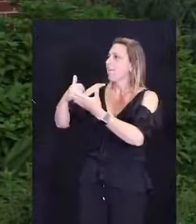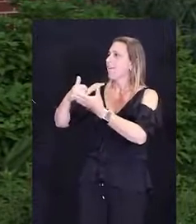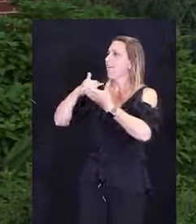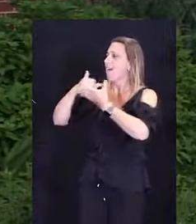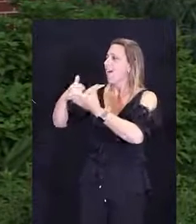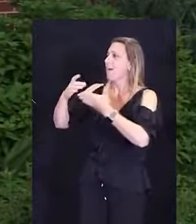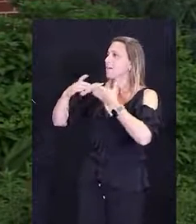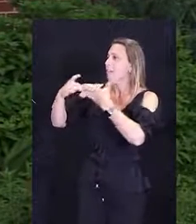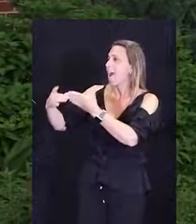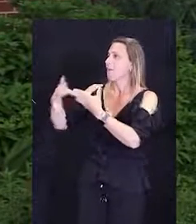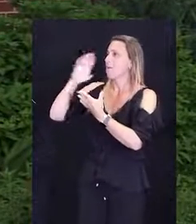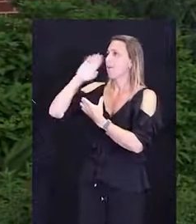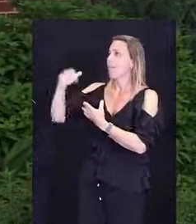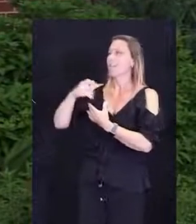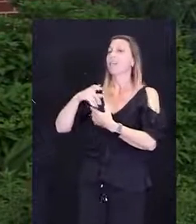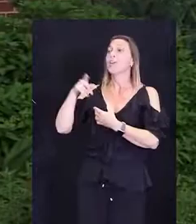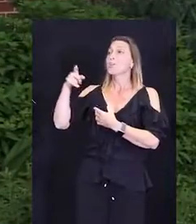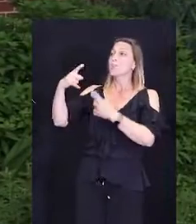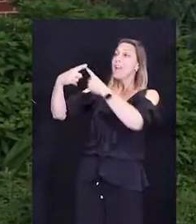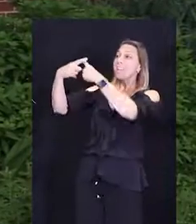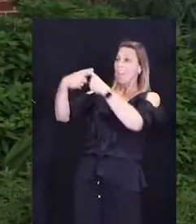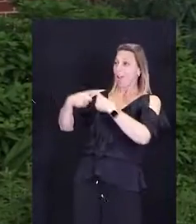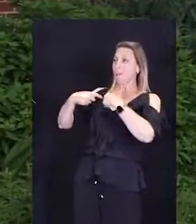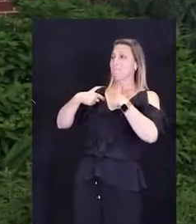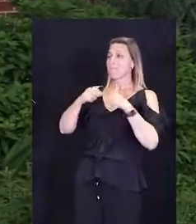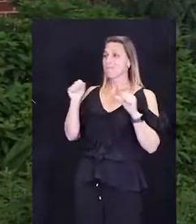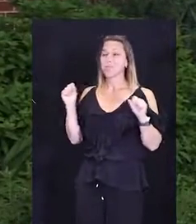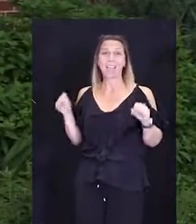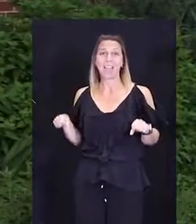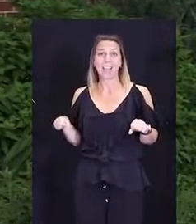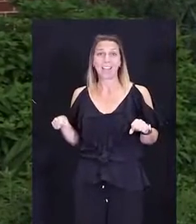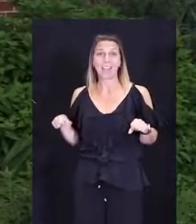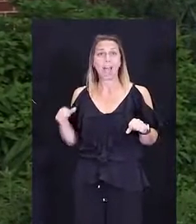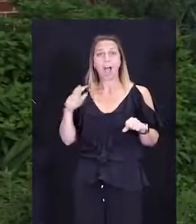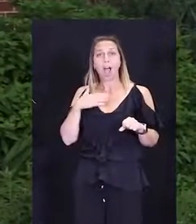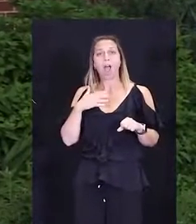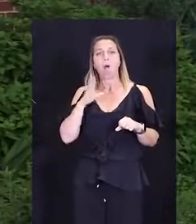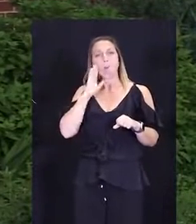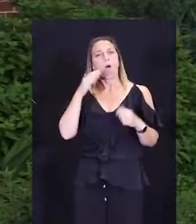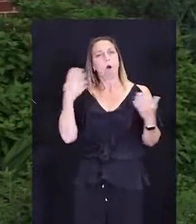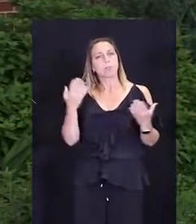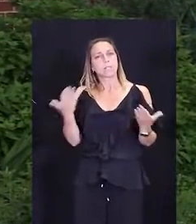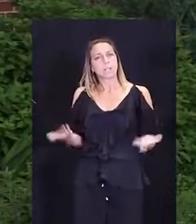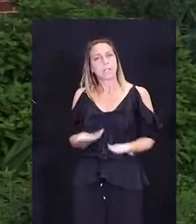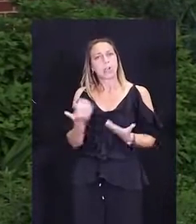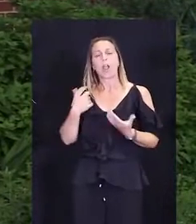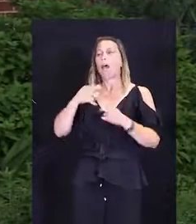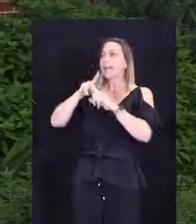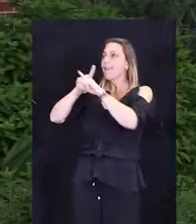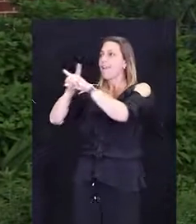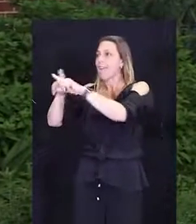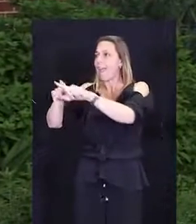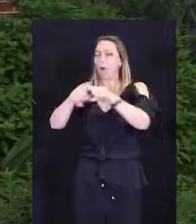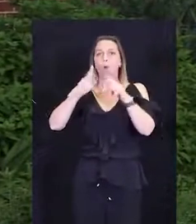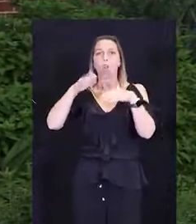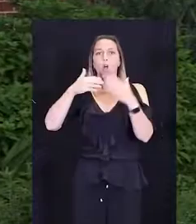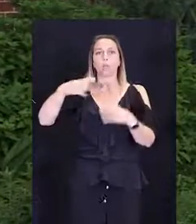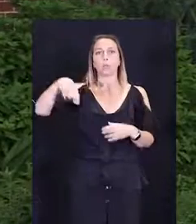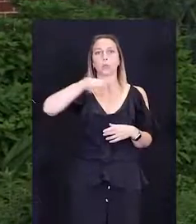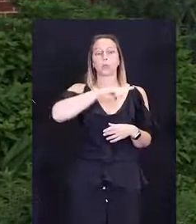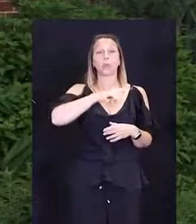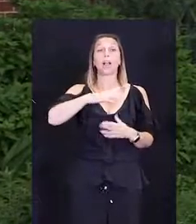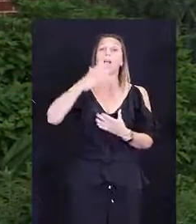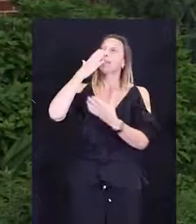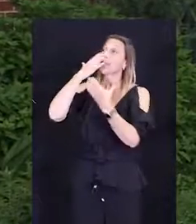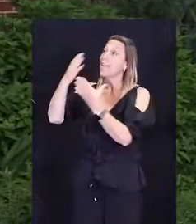be the light to guide you. You can count on me like 1, 2, 3, and I know I can count on all